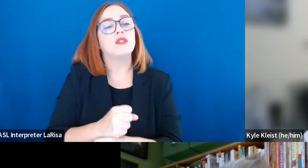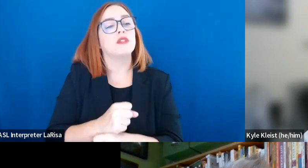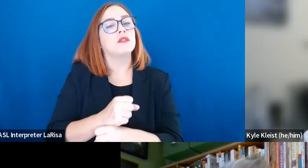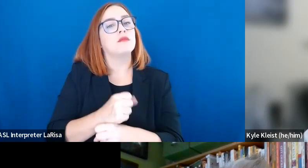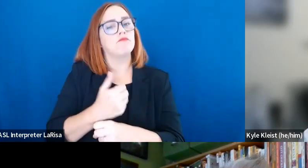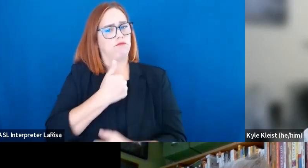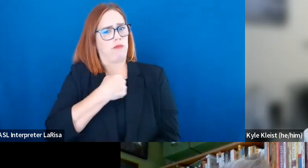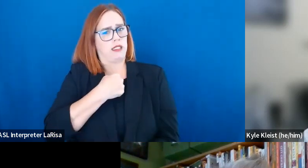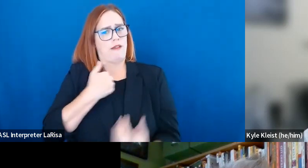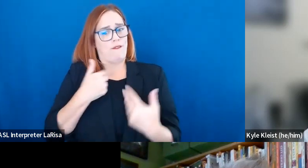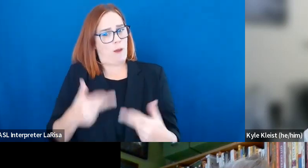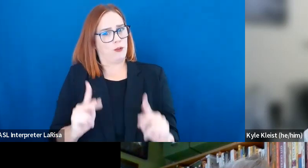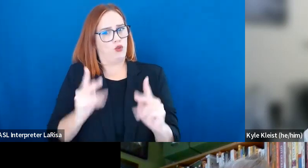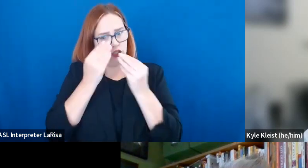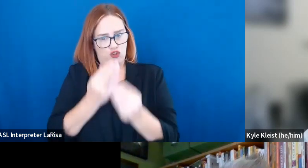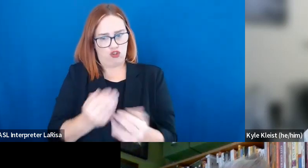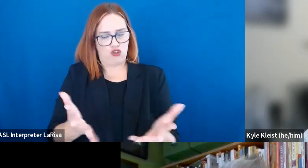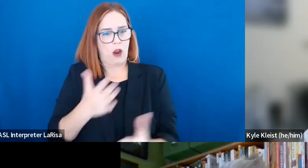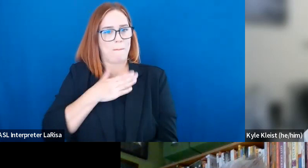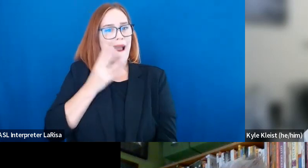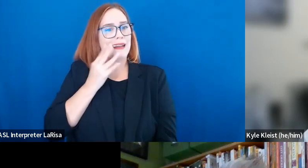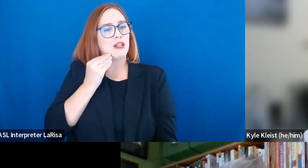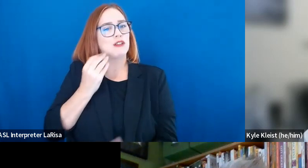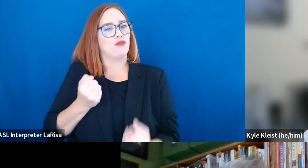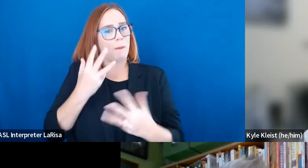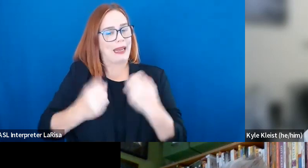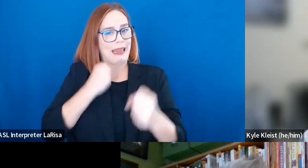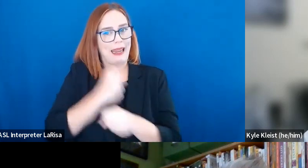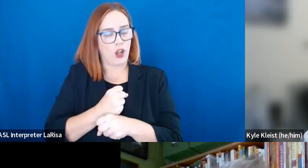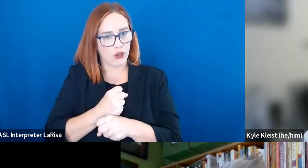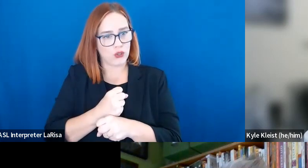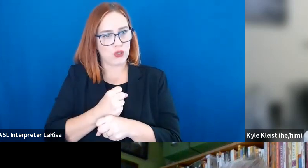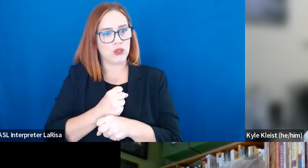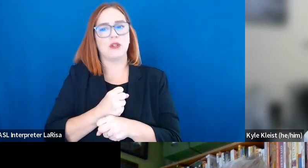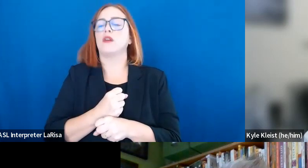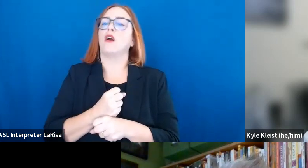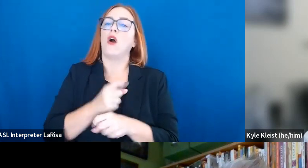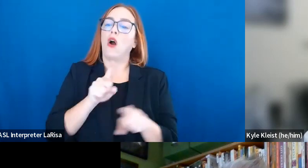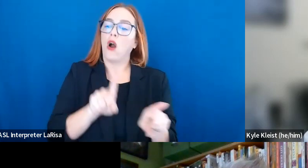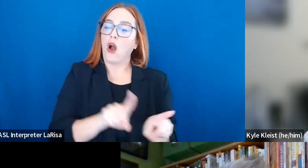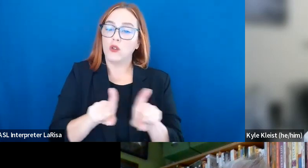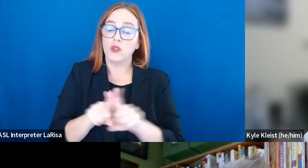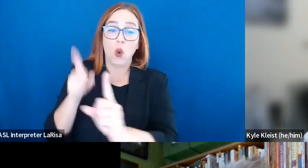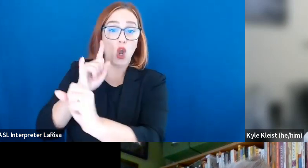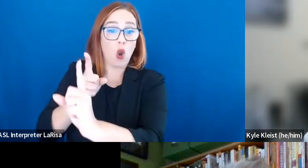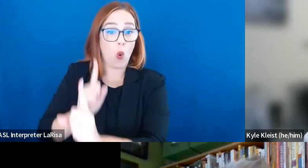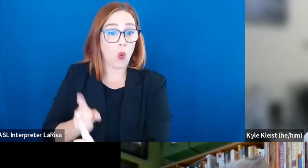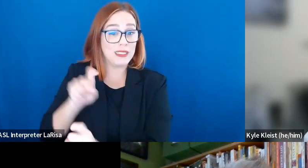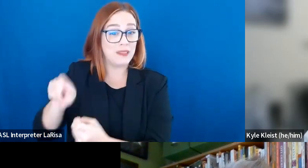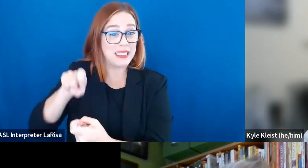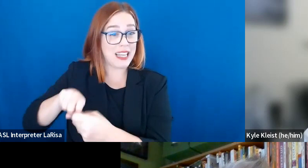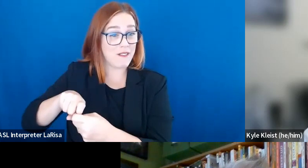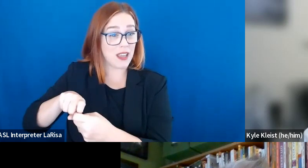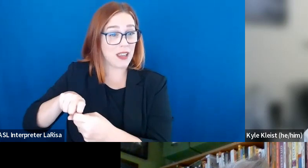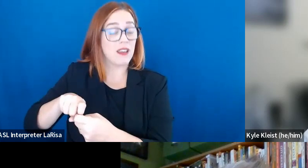in peer mentoring. And people, somebody had brought up around goal specific, and a lot of it was goal specific, working with one gentleman